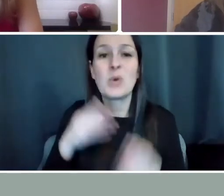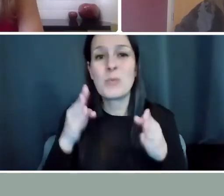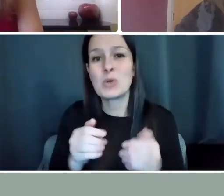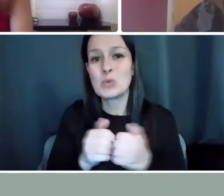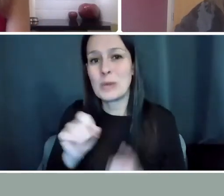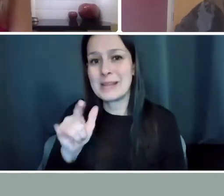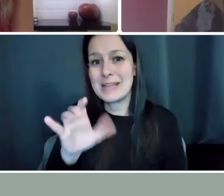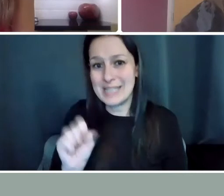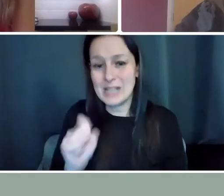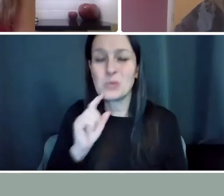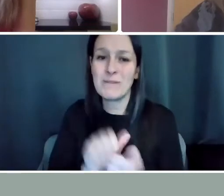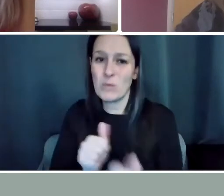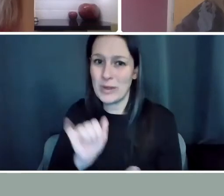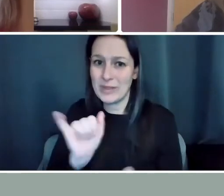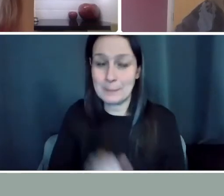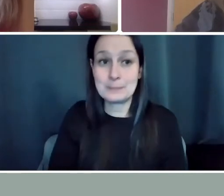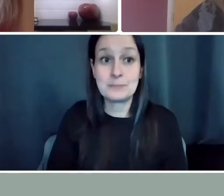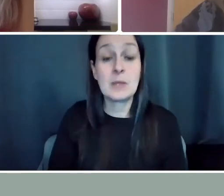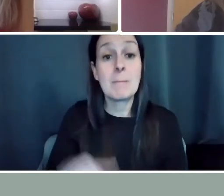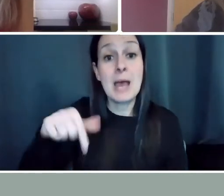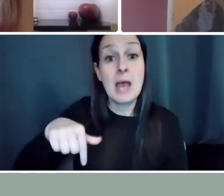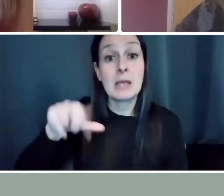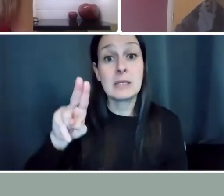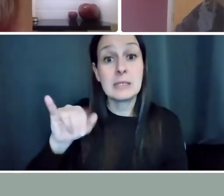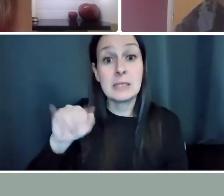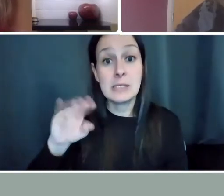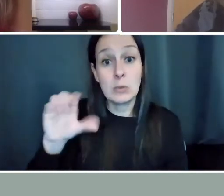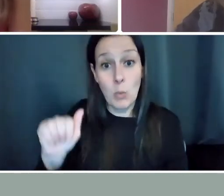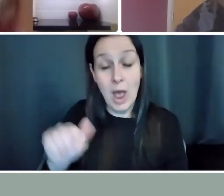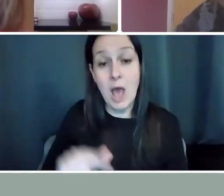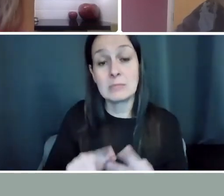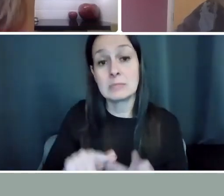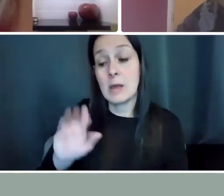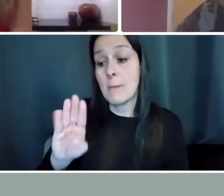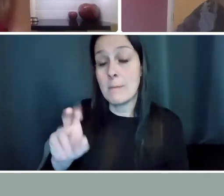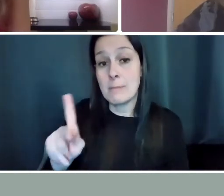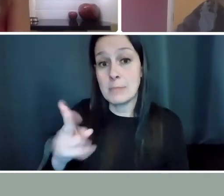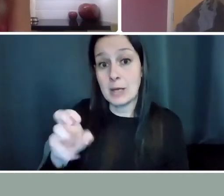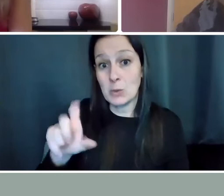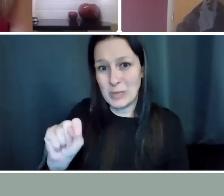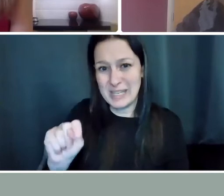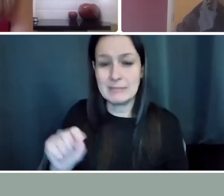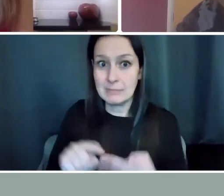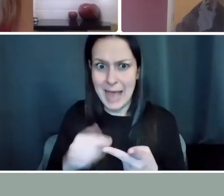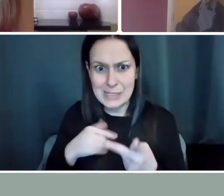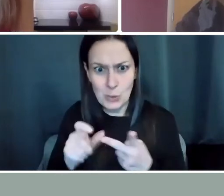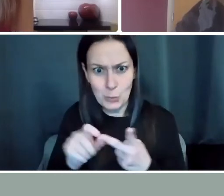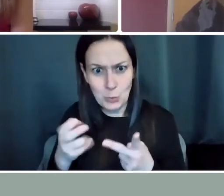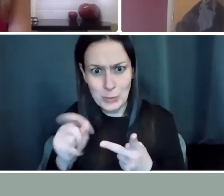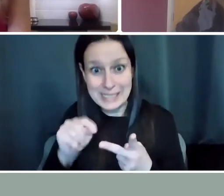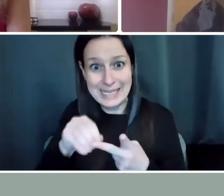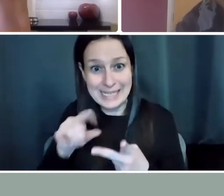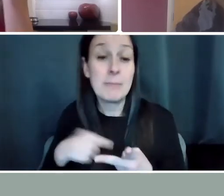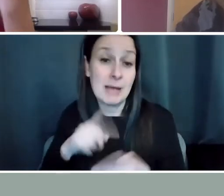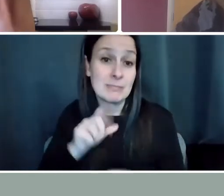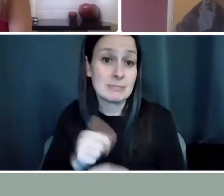obviously avoid those. But things like quinoa is gluten-free. Buckwheat, which has the word wheat in it, so that's so confusing, is gluten-free. They